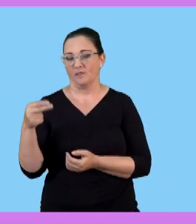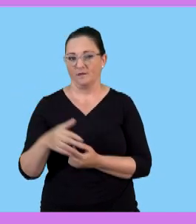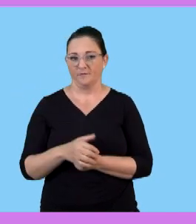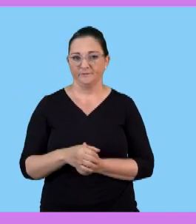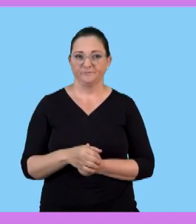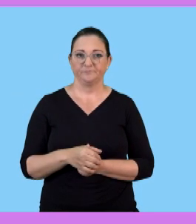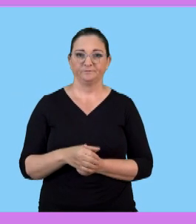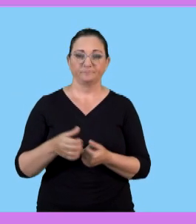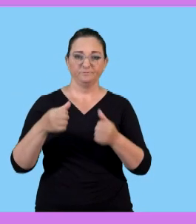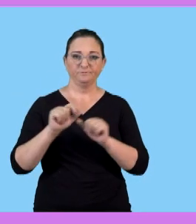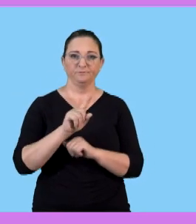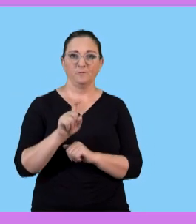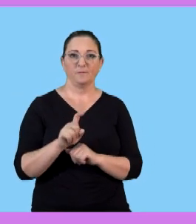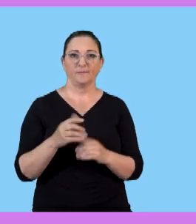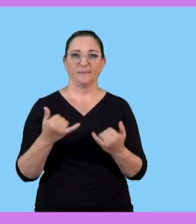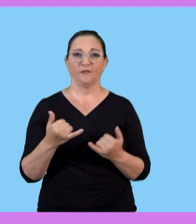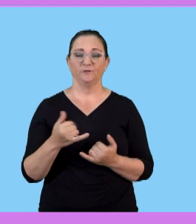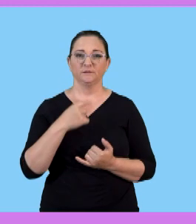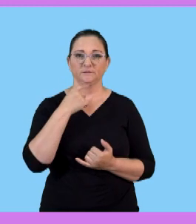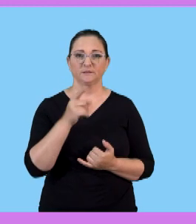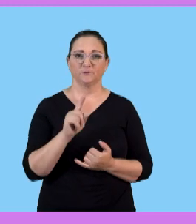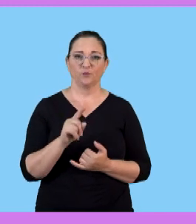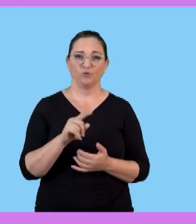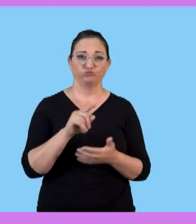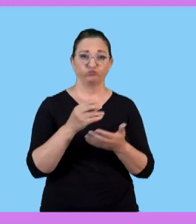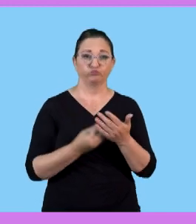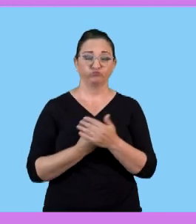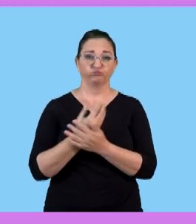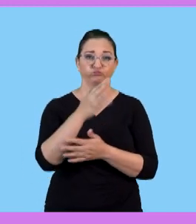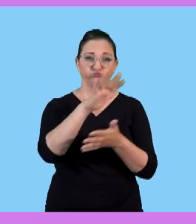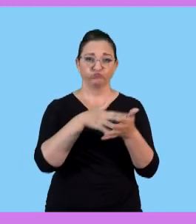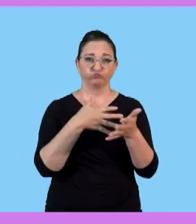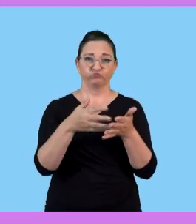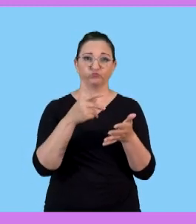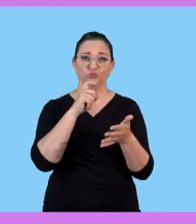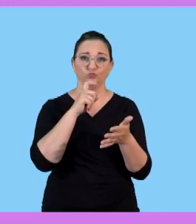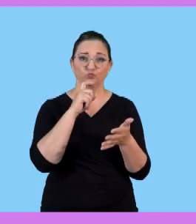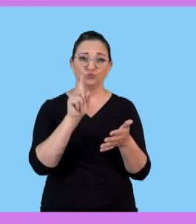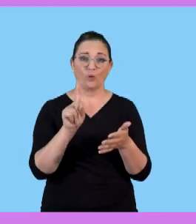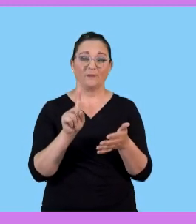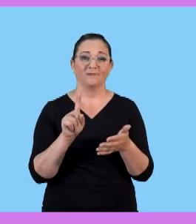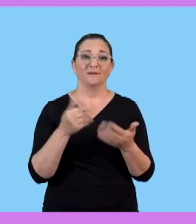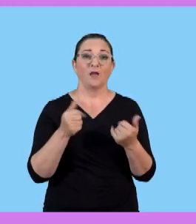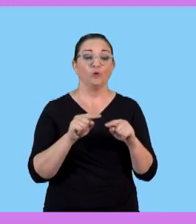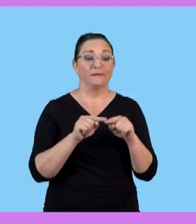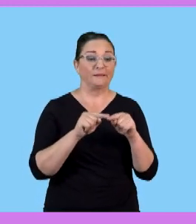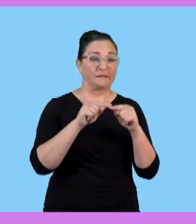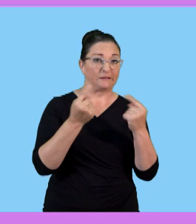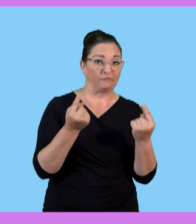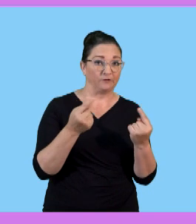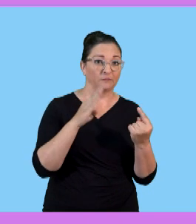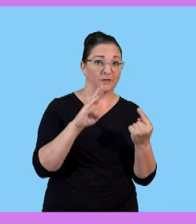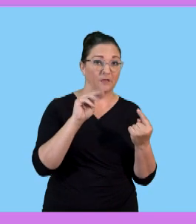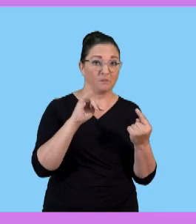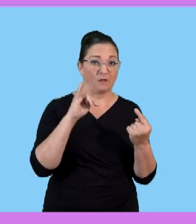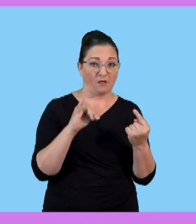right, next question. Here I'm saying, use the growth chart to determine the difference in BMI,